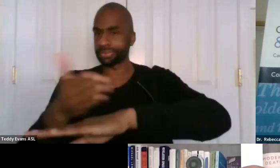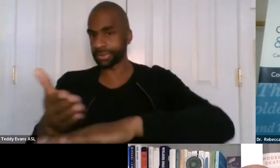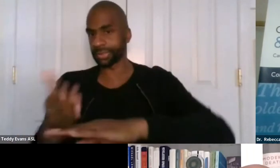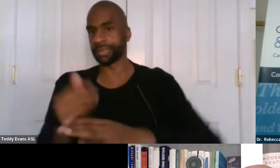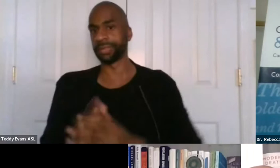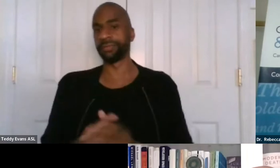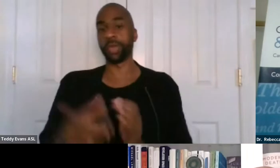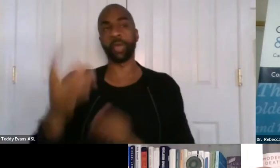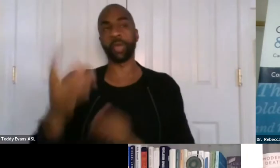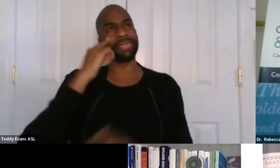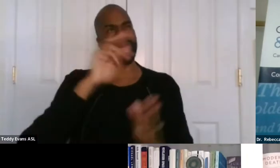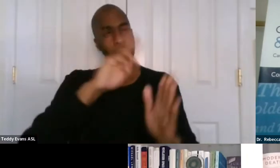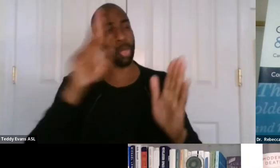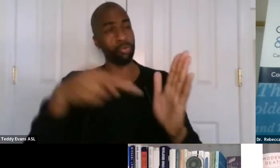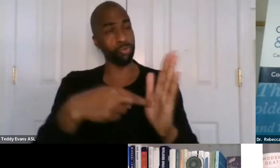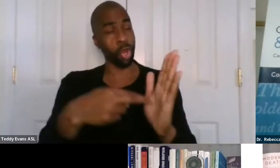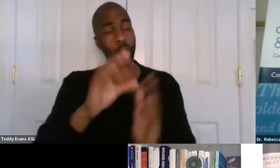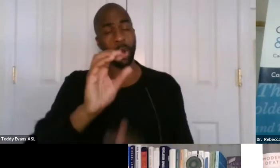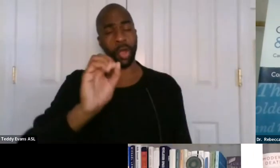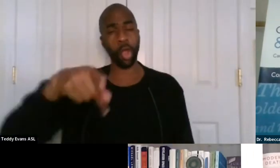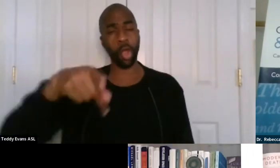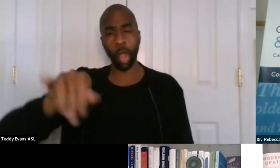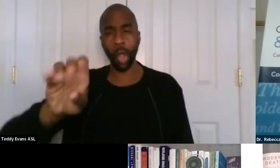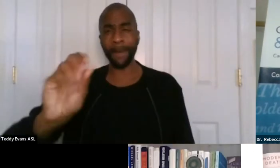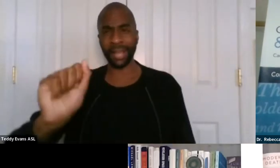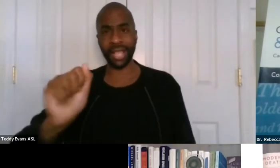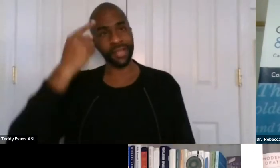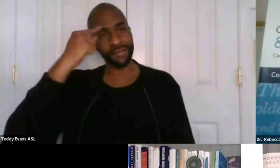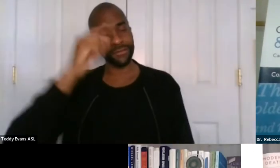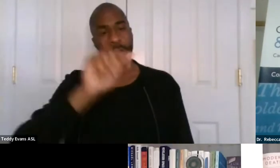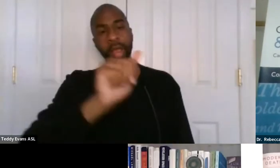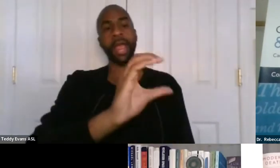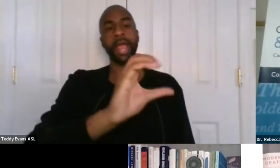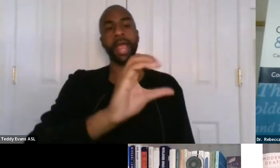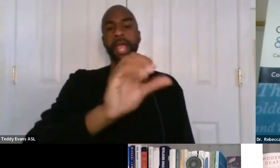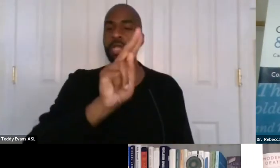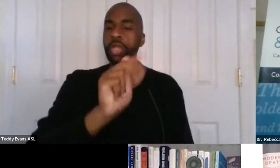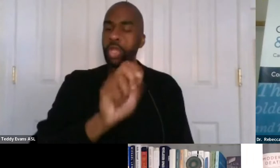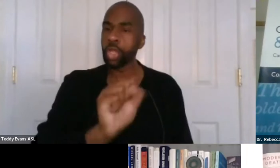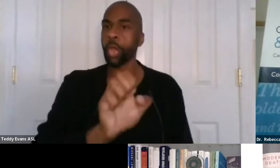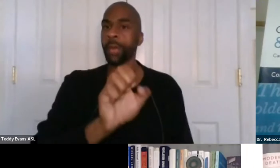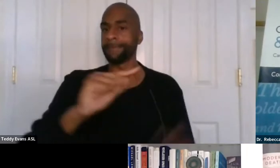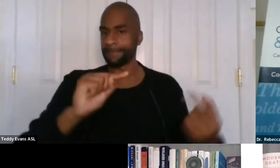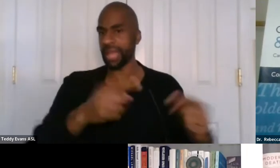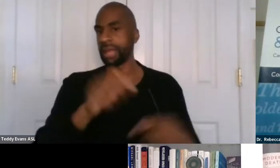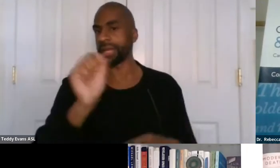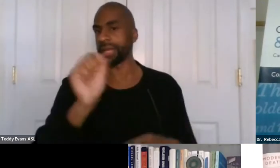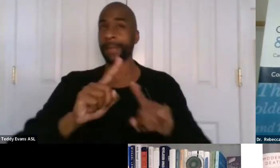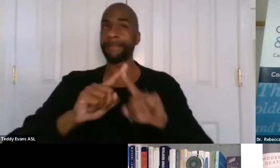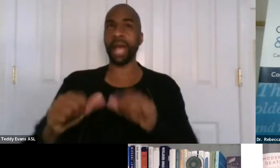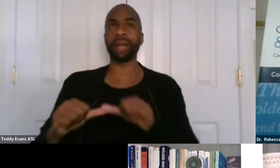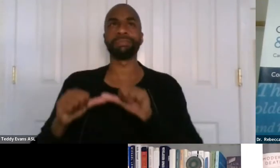for acute pain, but I do worry that in the intermediate or long term, they can do more harm than good.